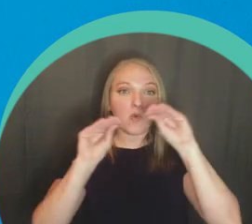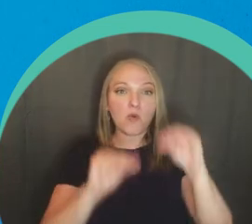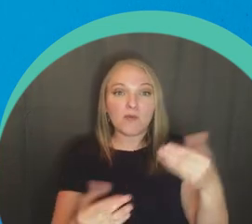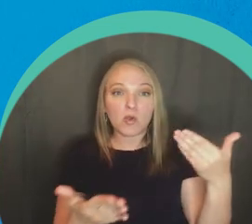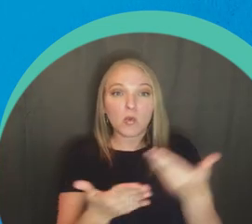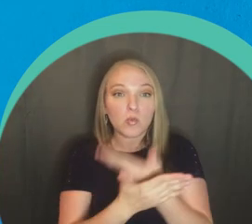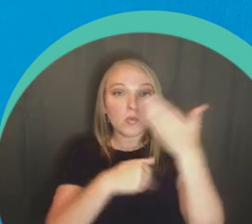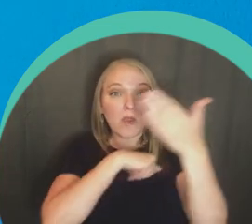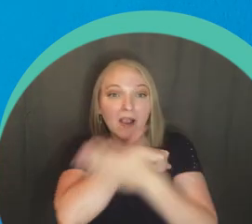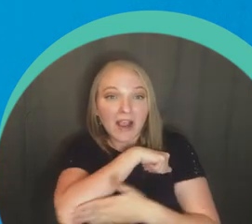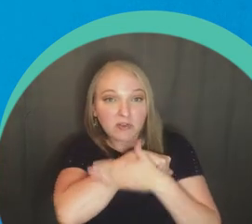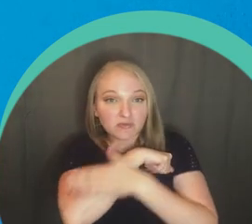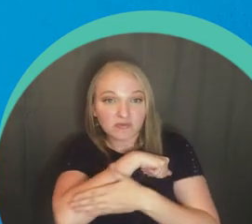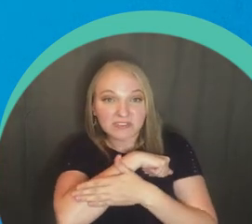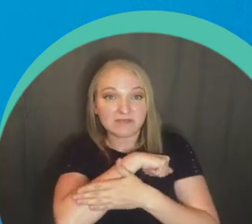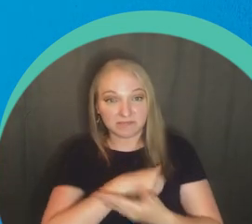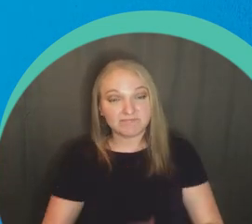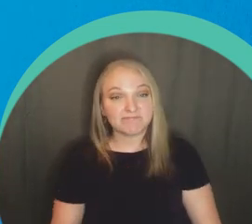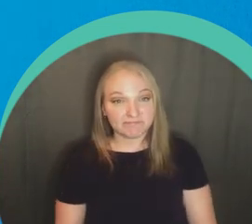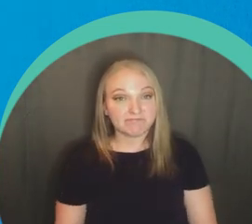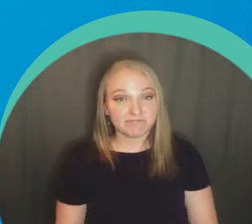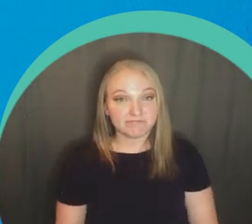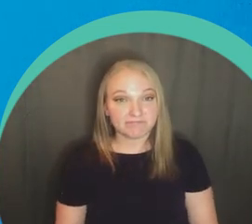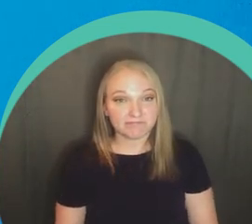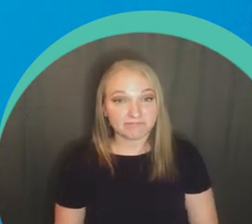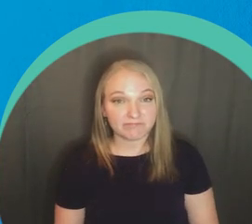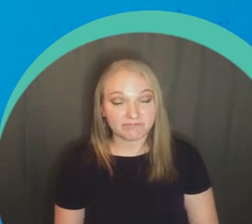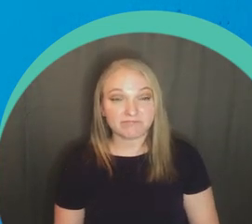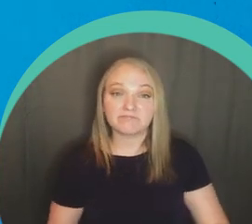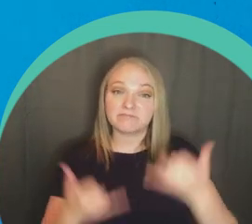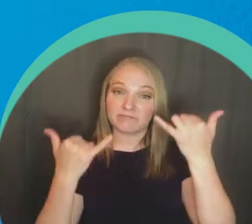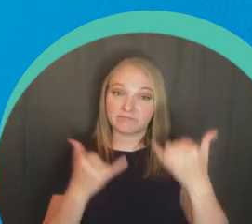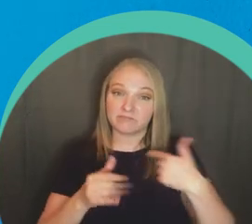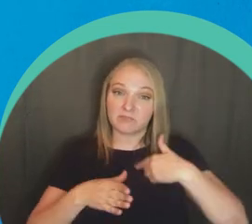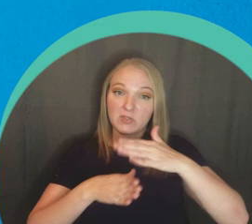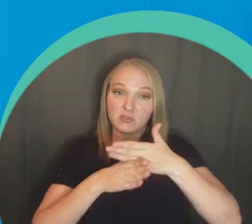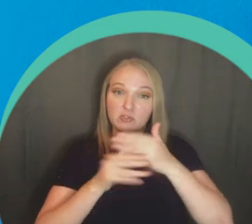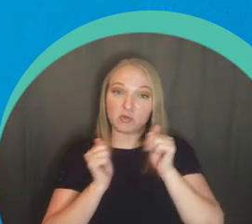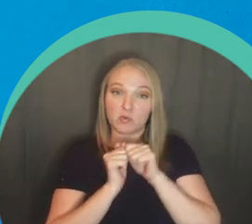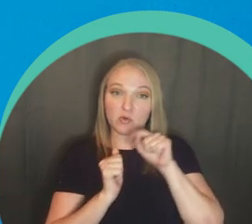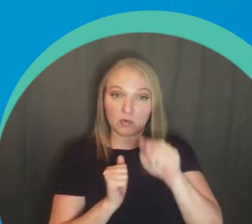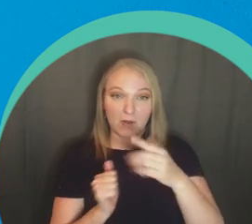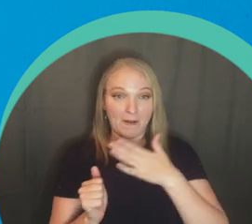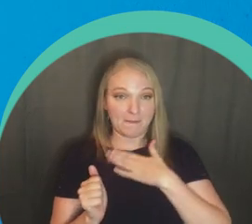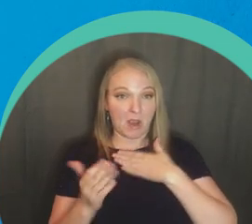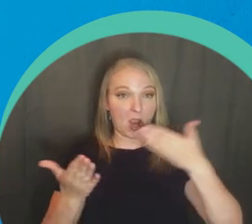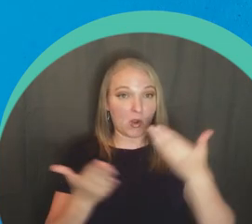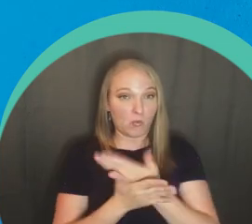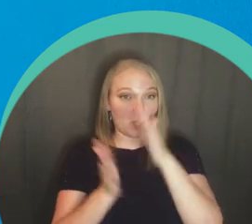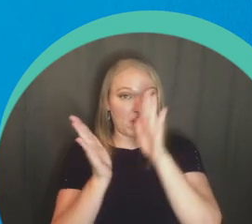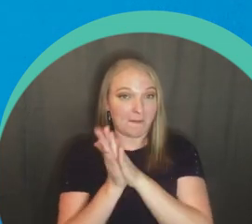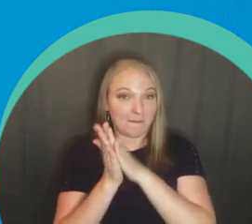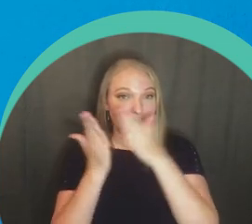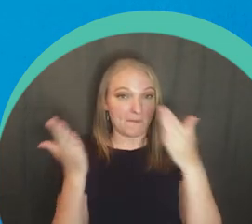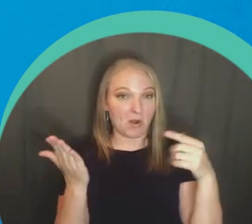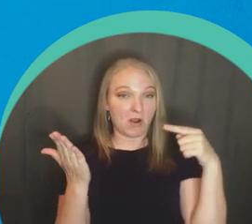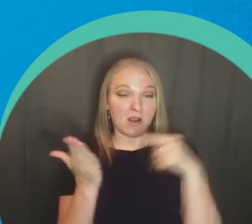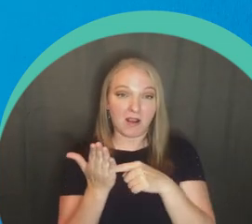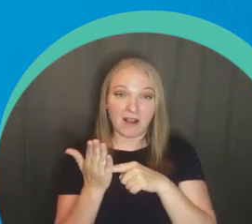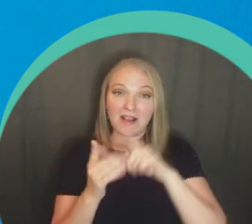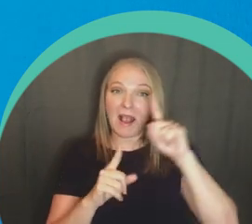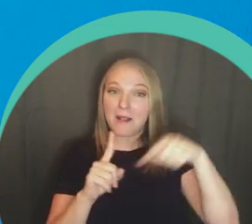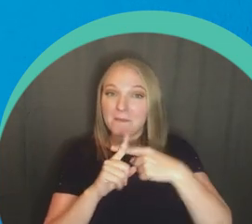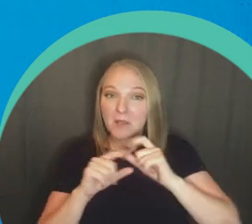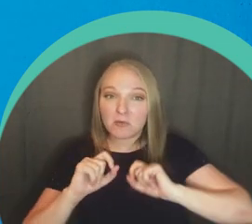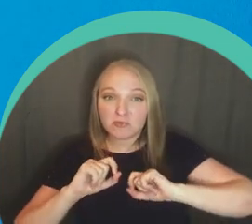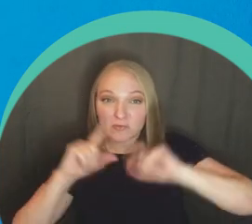Today, I'm going to share with you for my new book, which is all about surprises. It's called